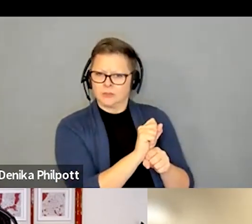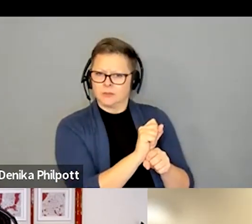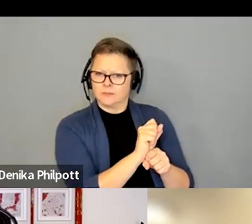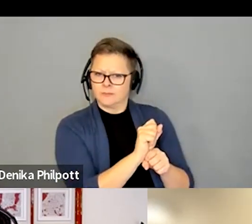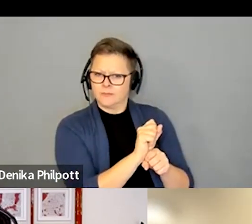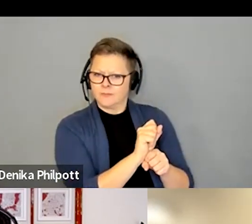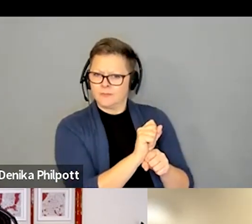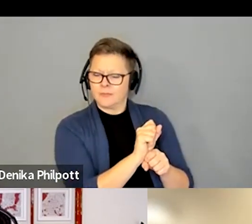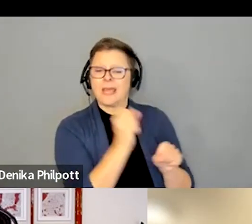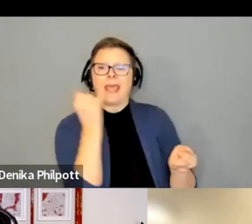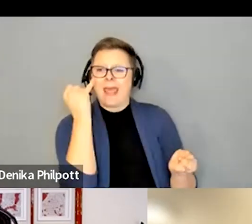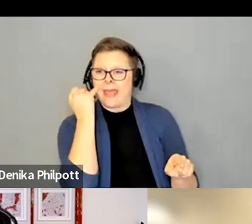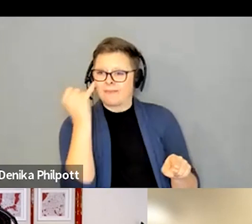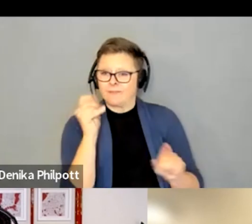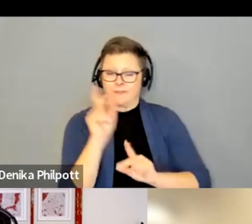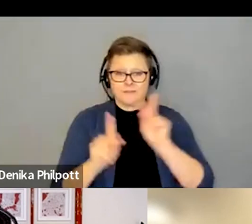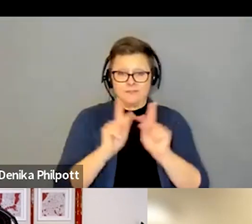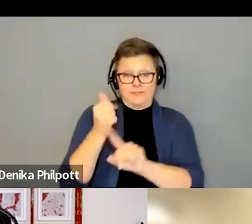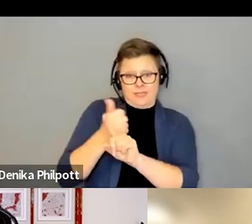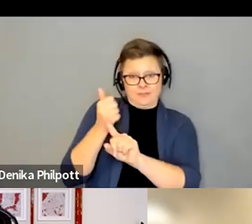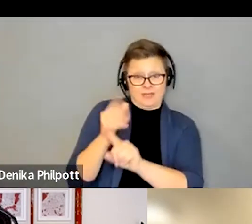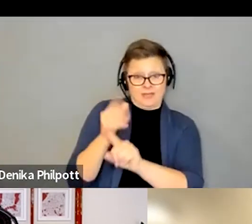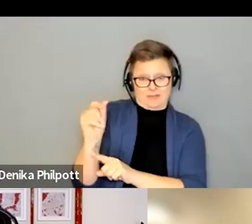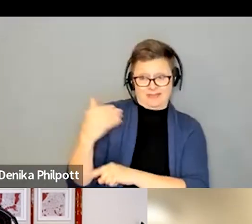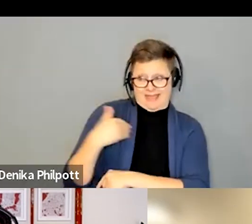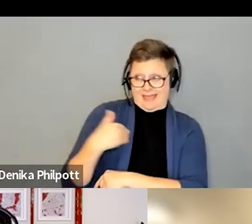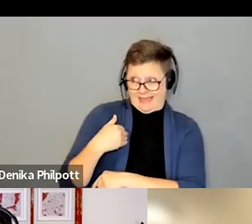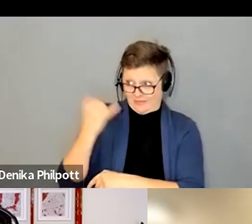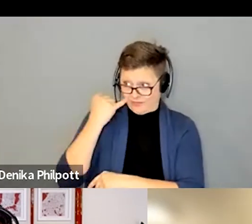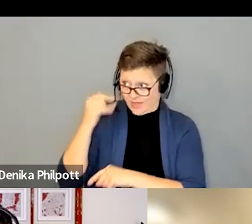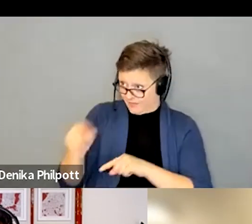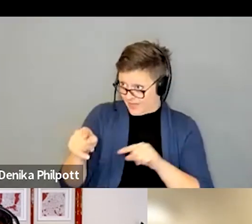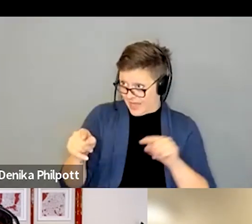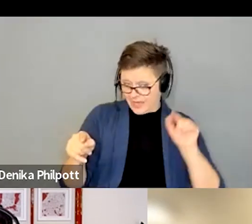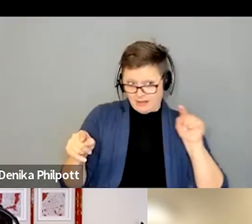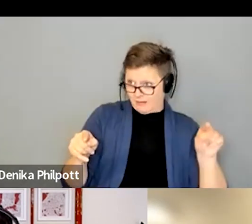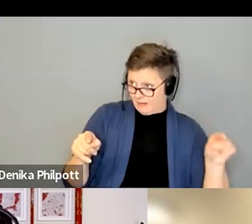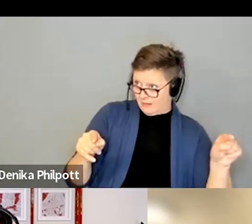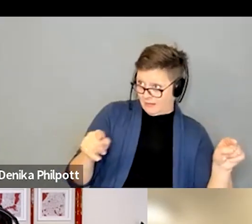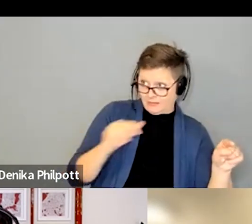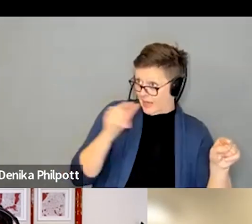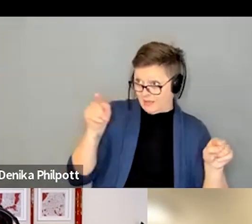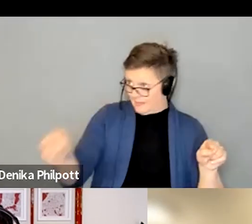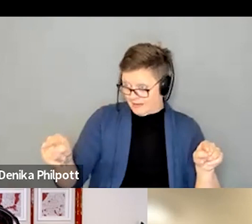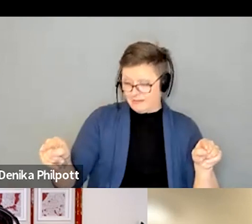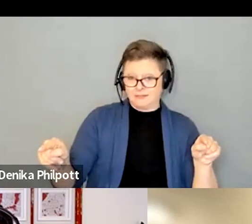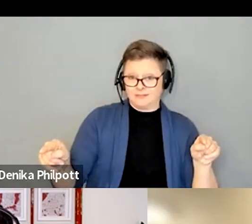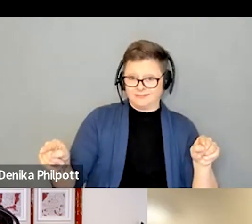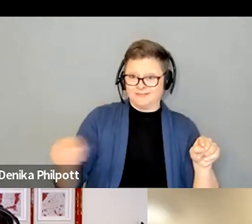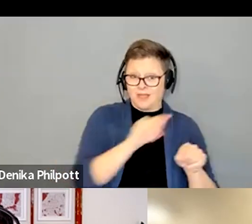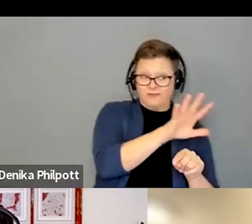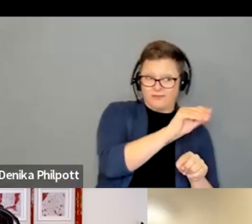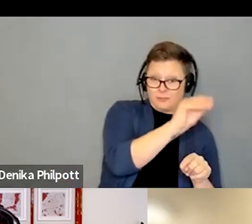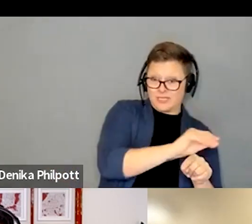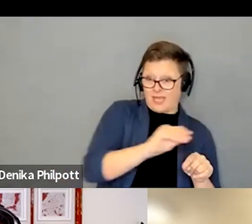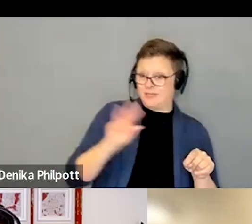if persons with disabilities are twice as likely to be bottom rungers and less than 3 times as likely to be fulfilled compared to the